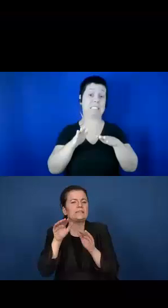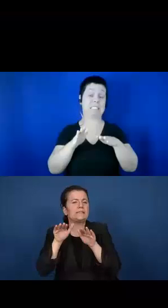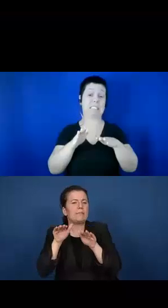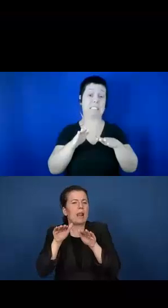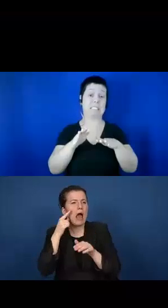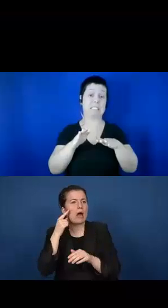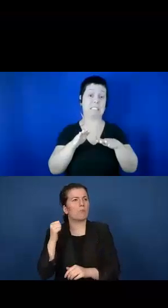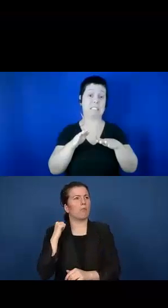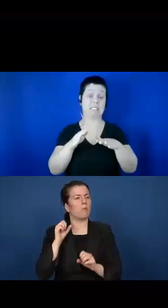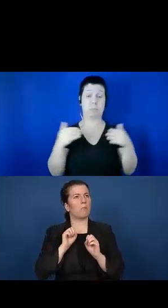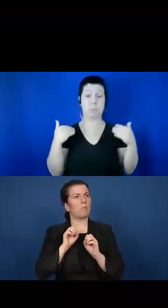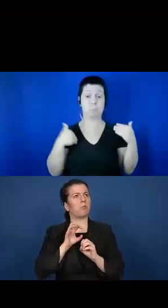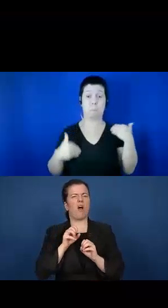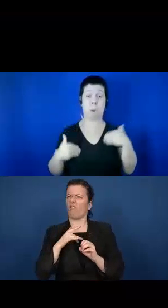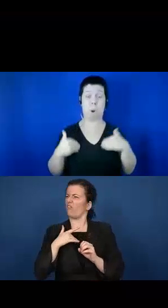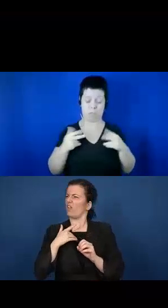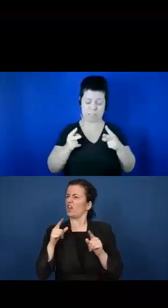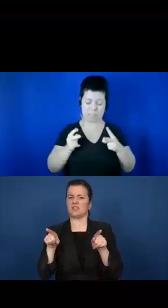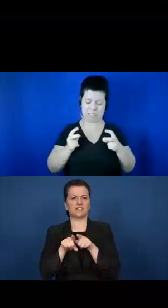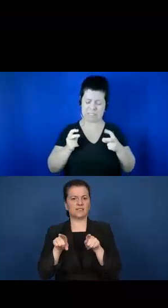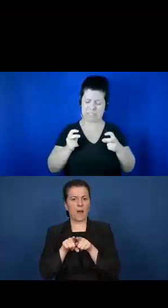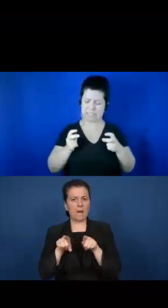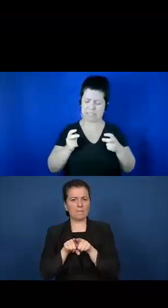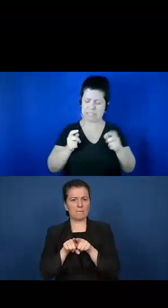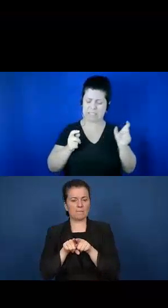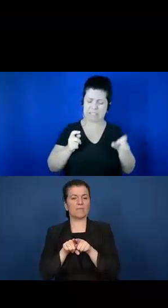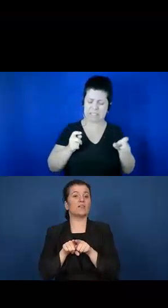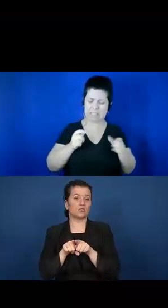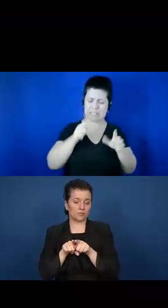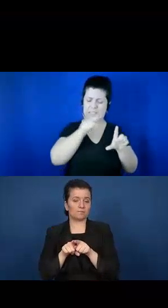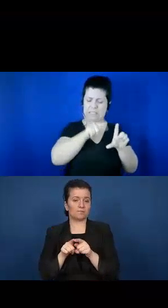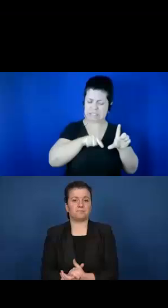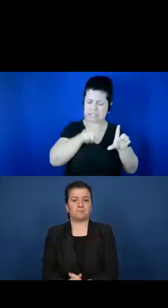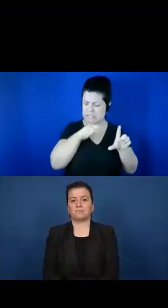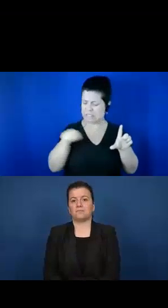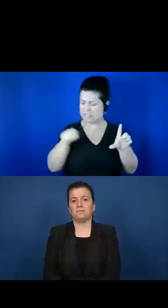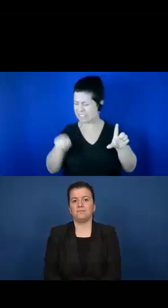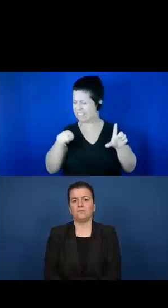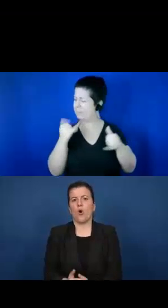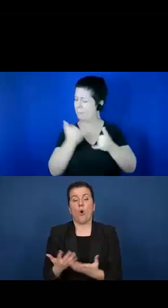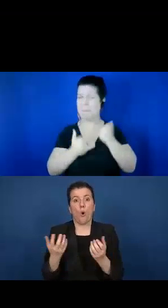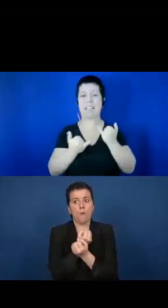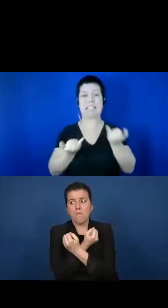for our body, to distinguish between them or learn what they mean.